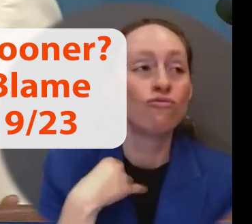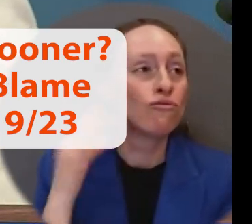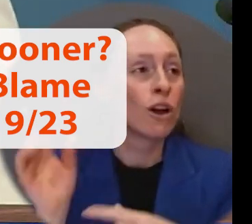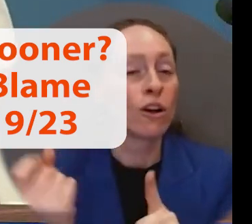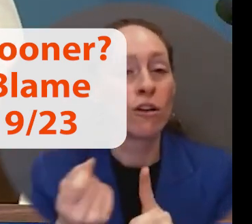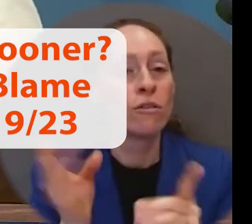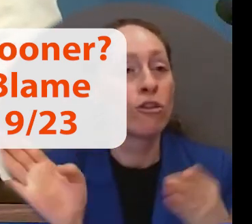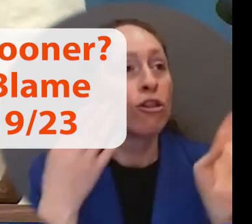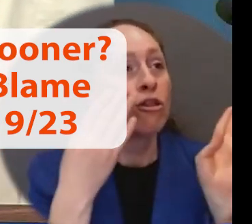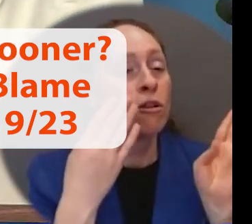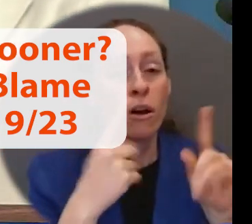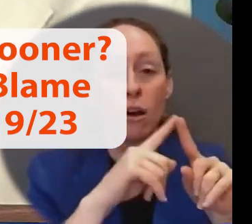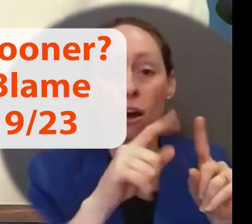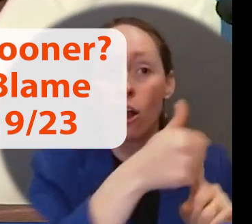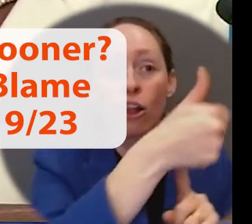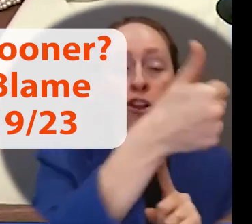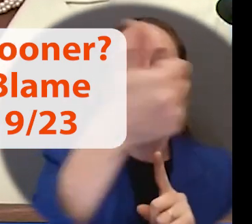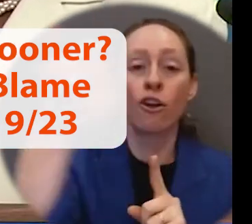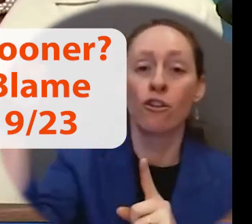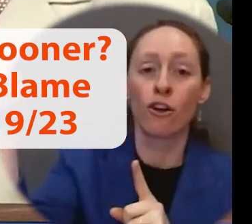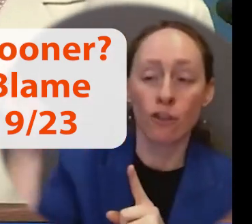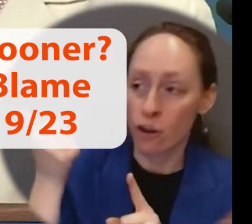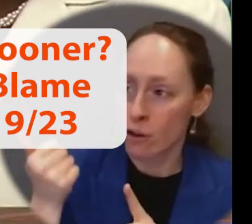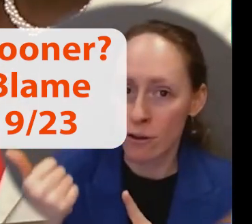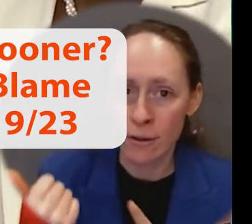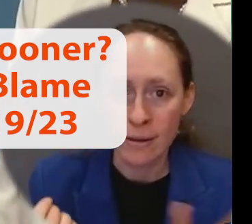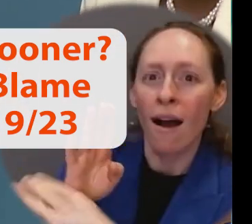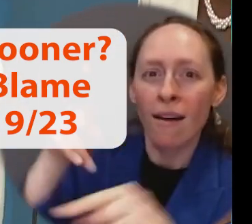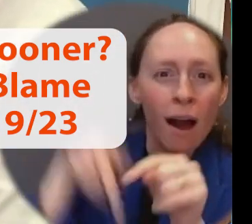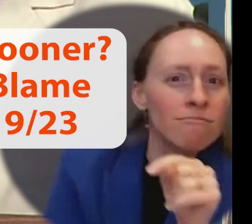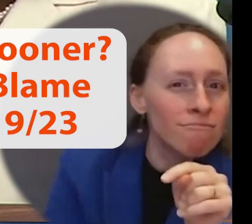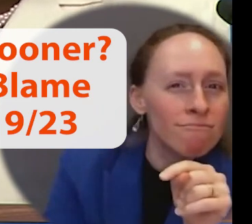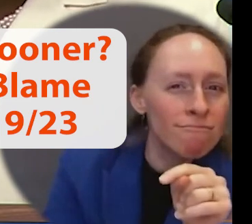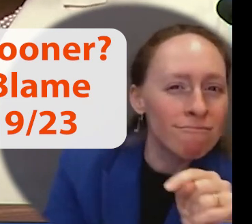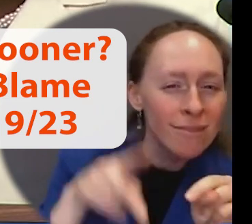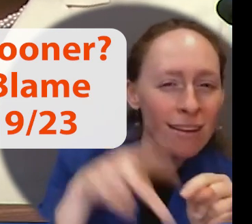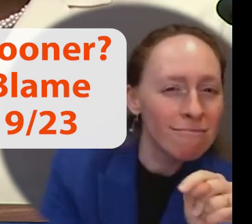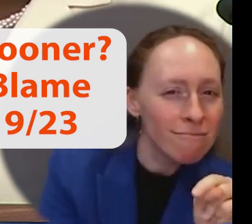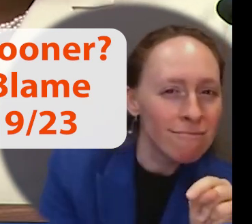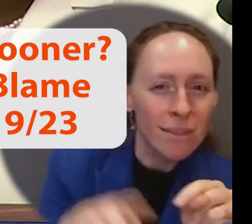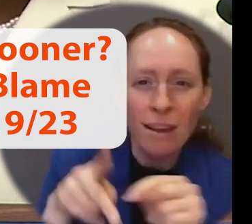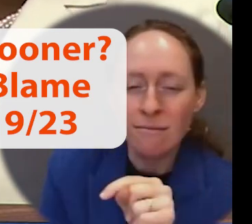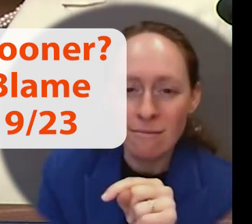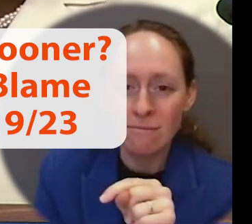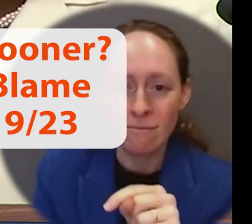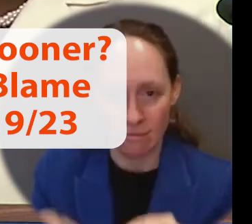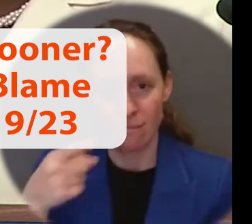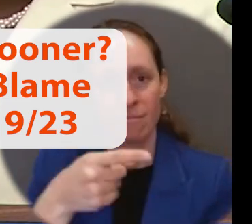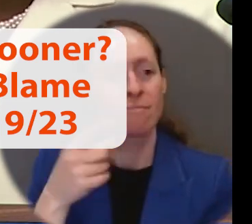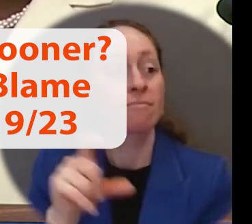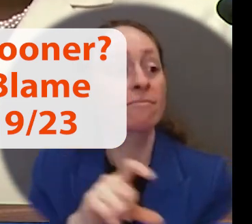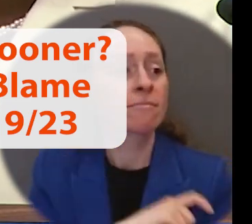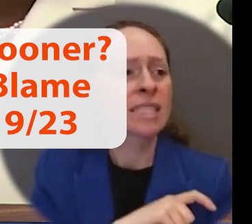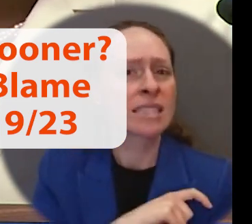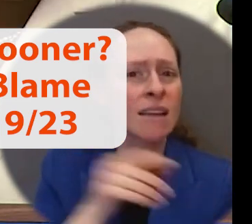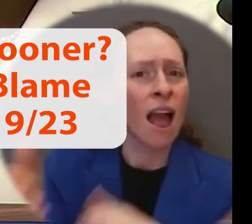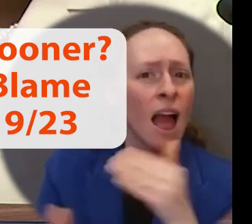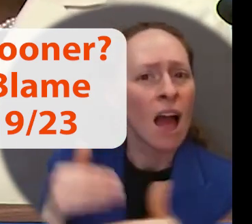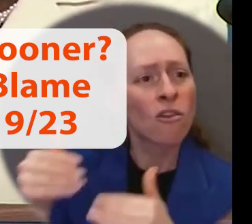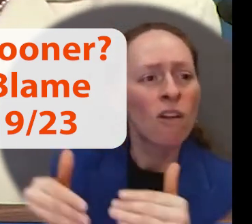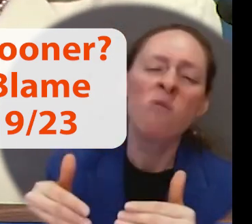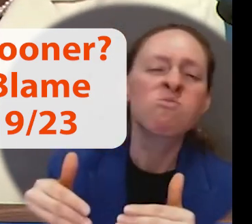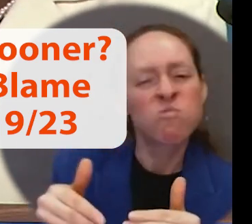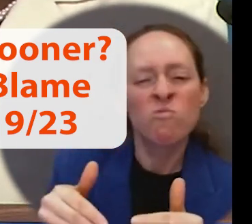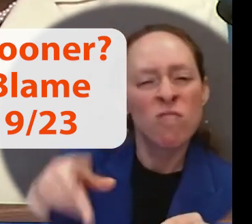Republicans, they completely got in the way, opposed. They've done everything that they can to get in the way of the president actually